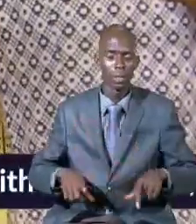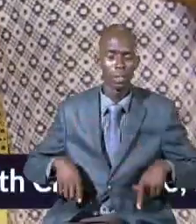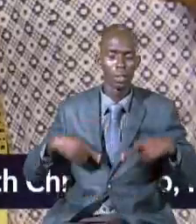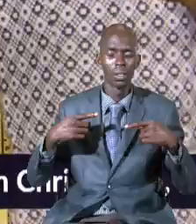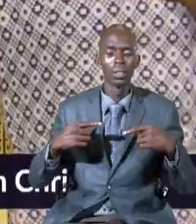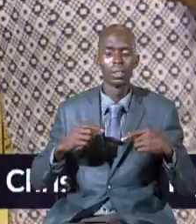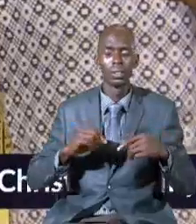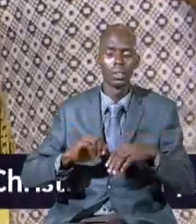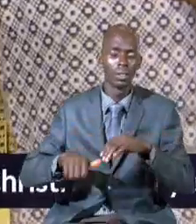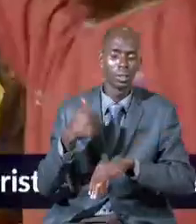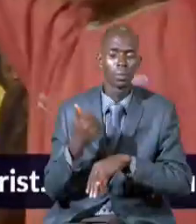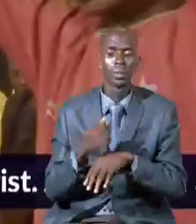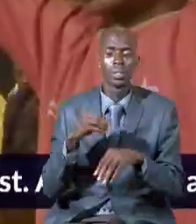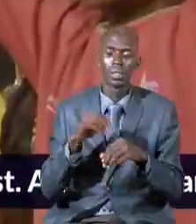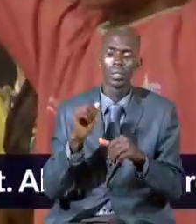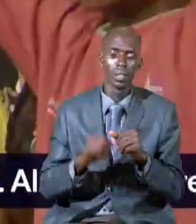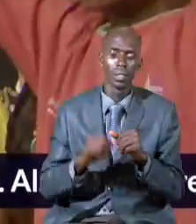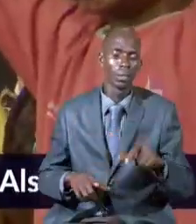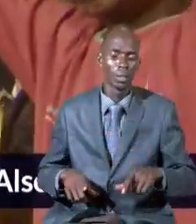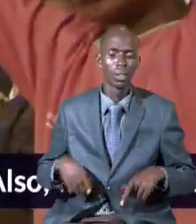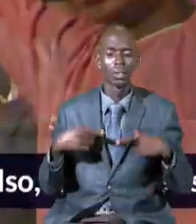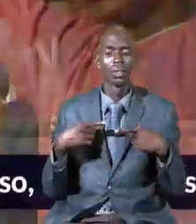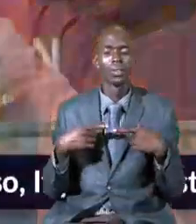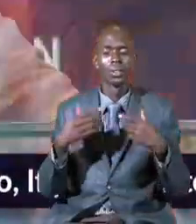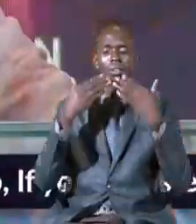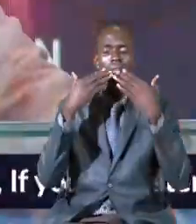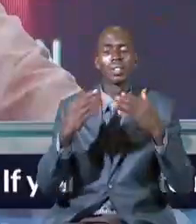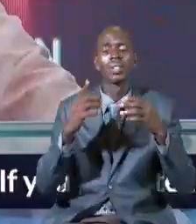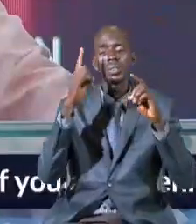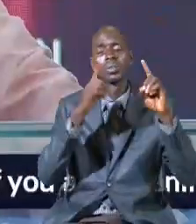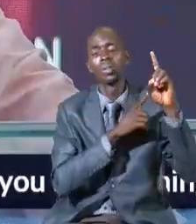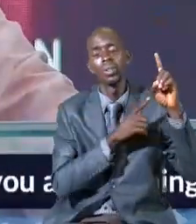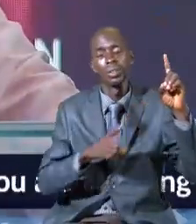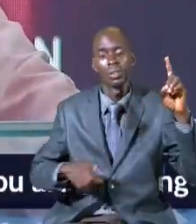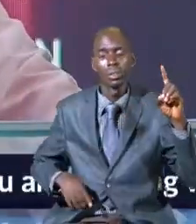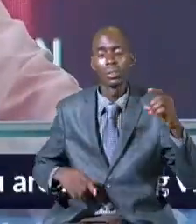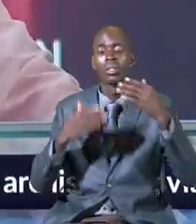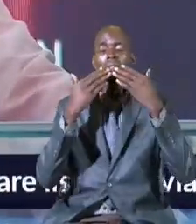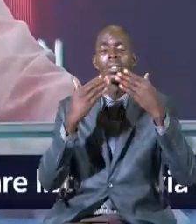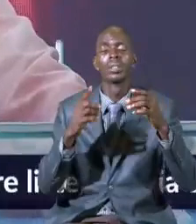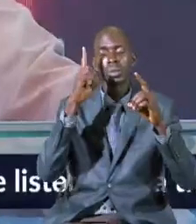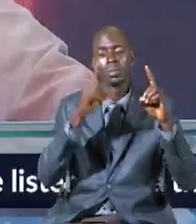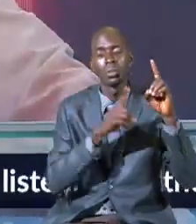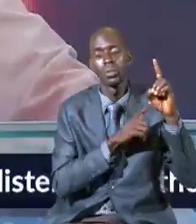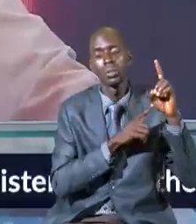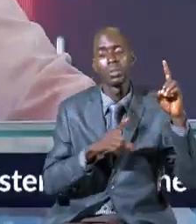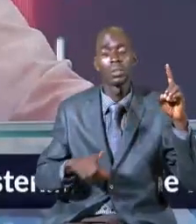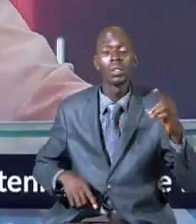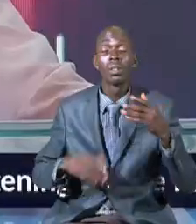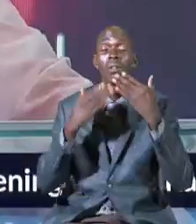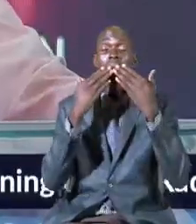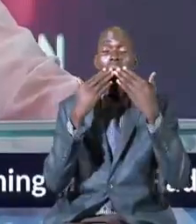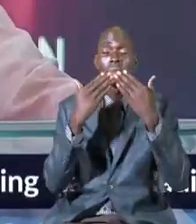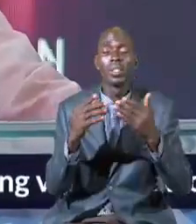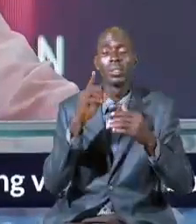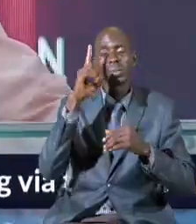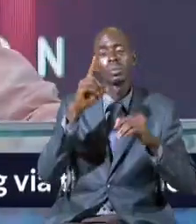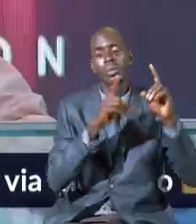Confirmation in every life. Thank you, Lord. Thank you, Lord. Thank you,